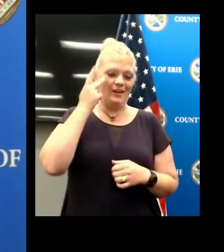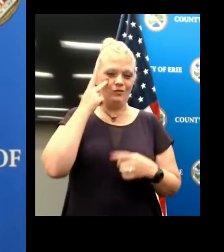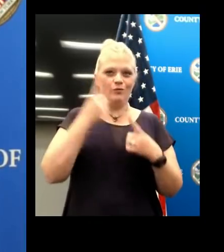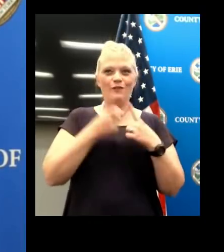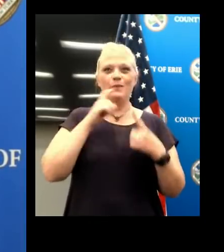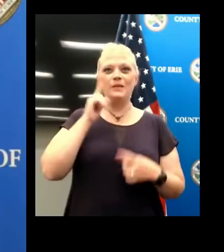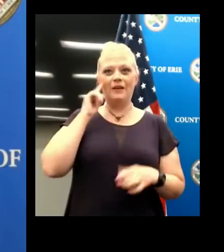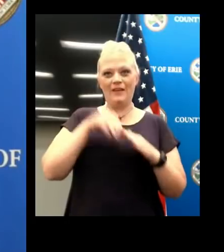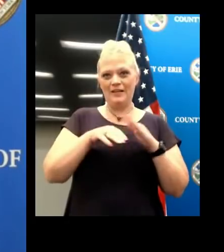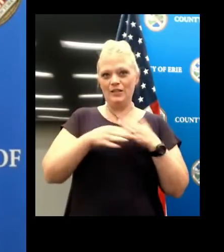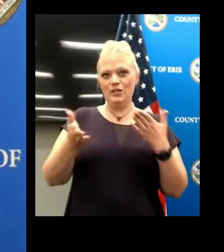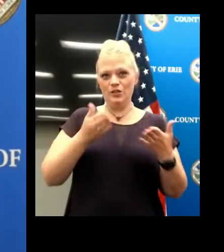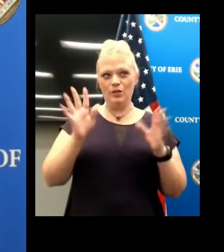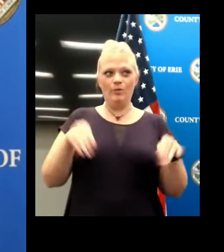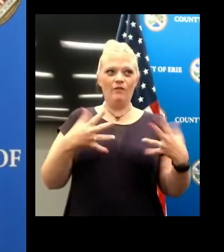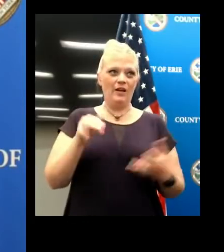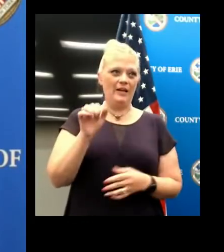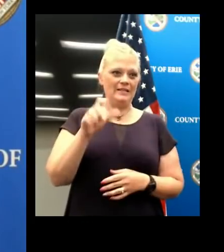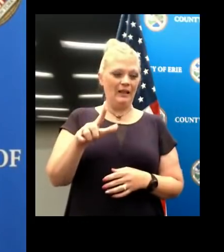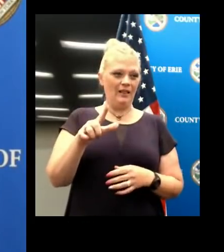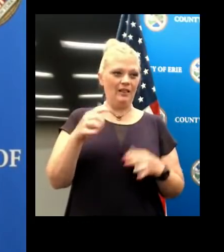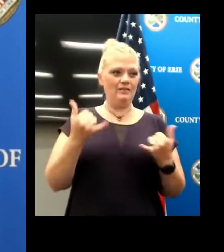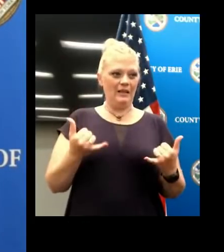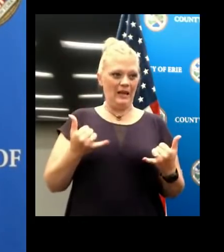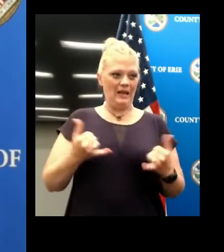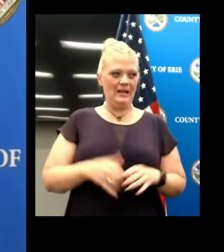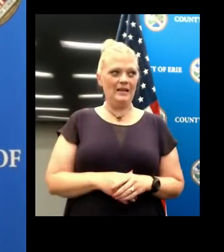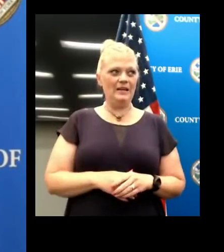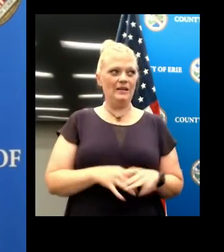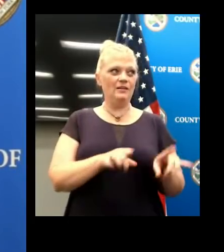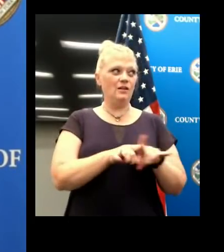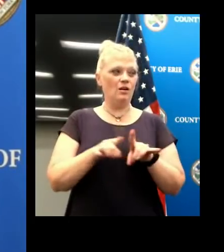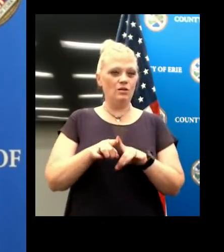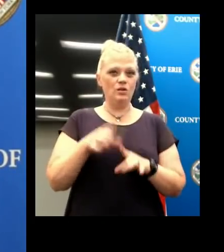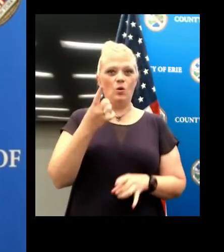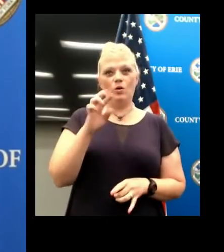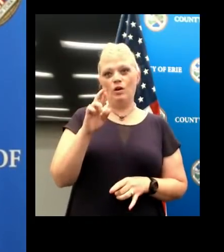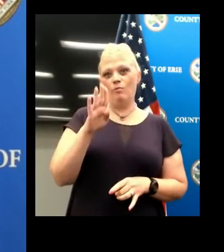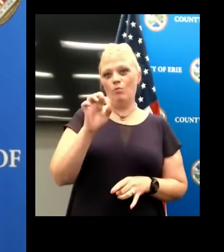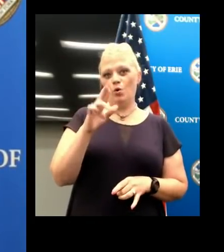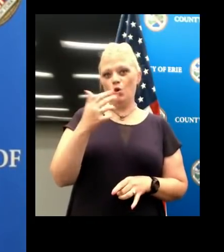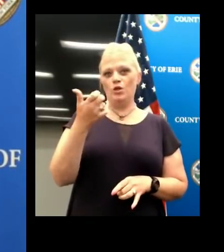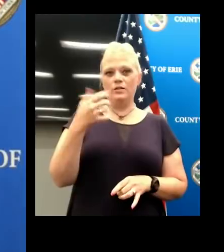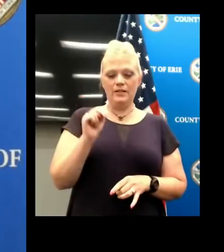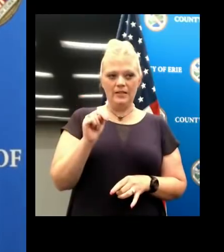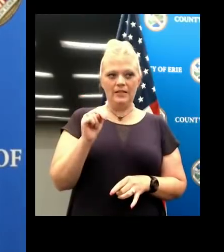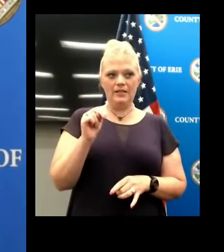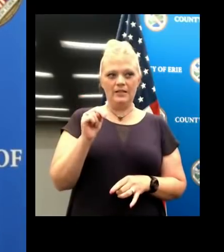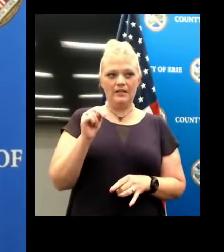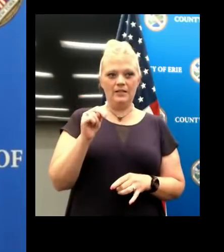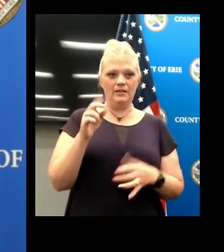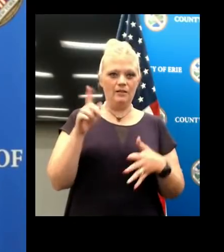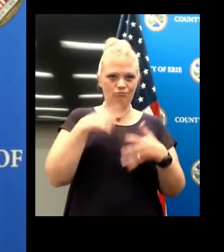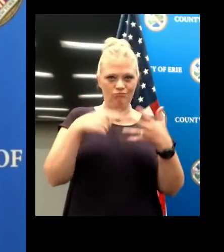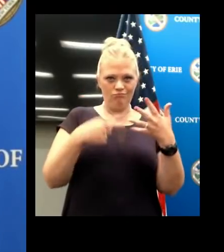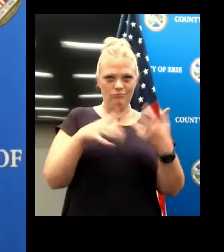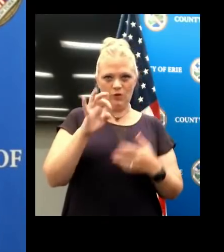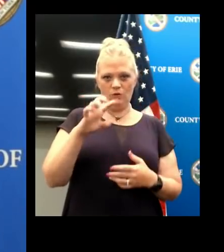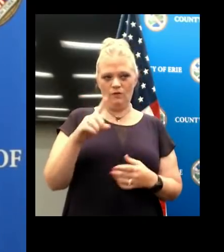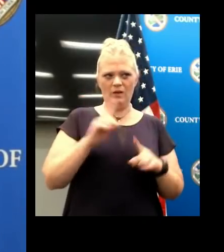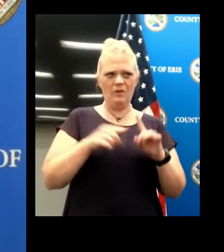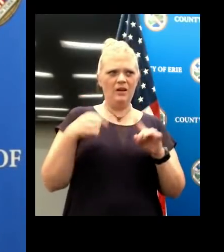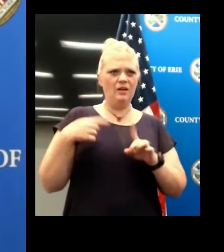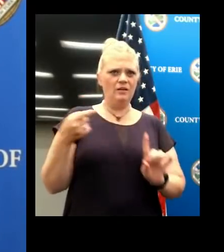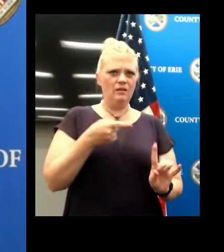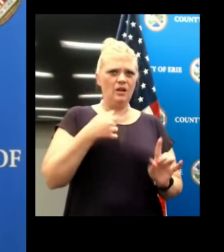Access Services, who will be providing the American Sign Language today, as well as Dr. Burstein when we go through the COVID items. I did want to talk